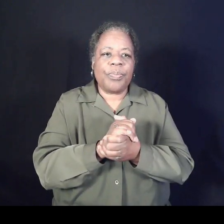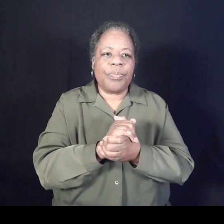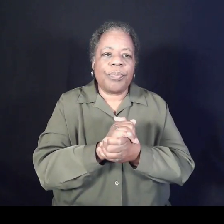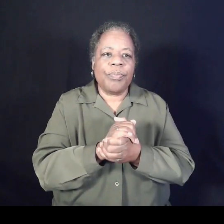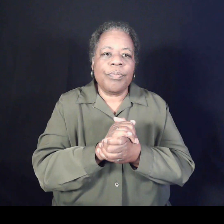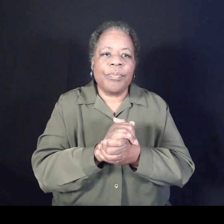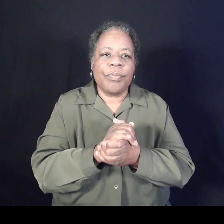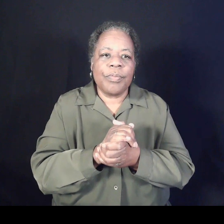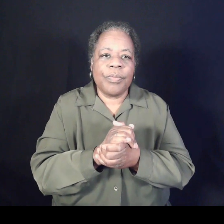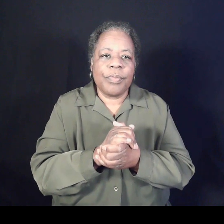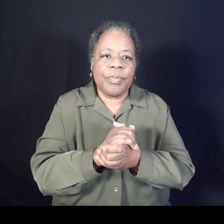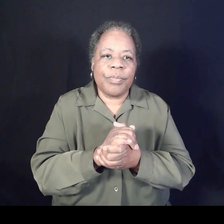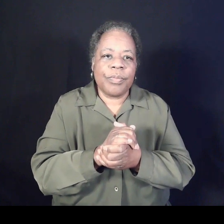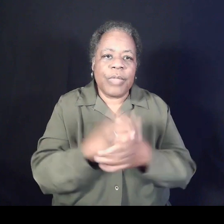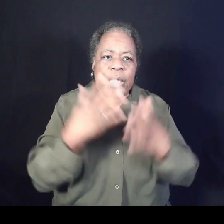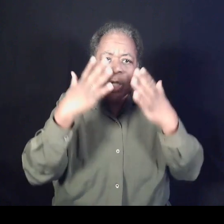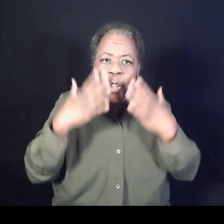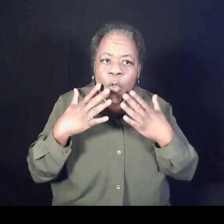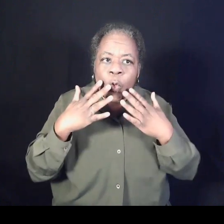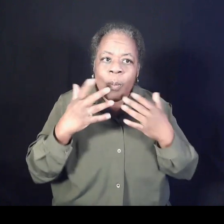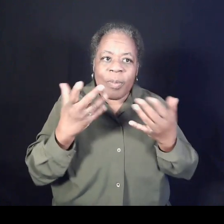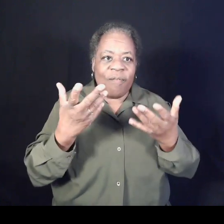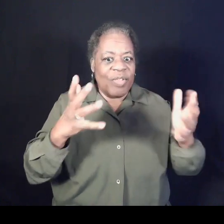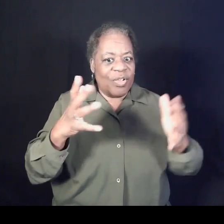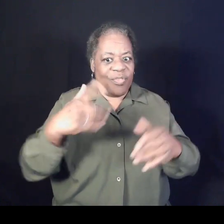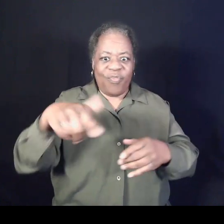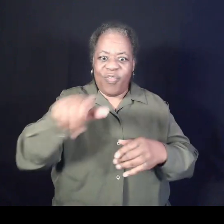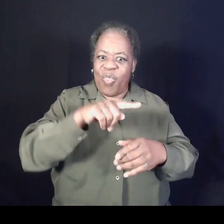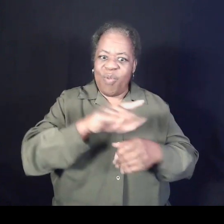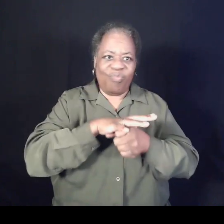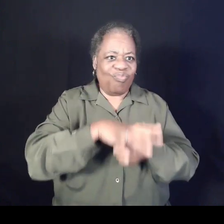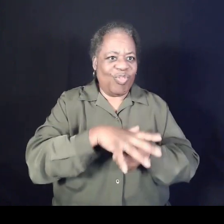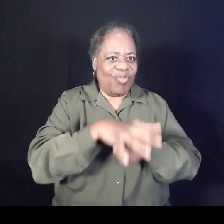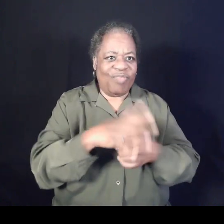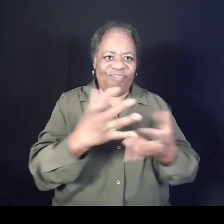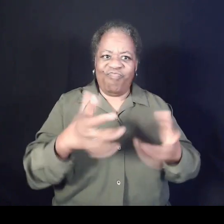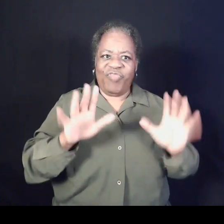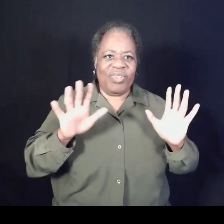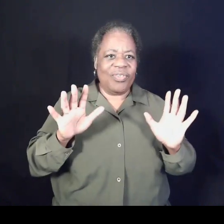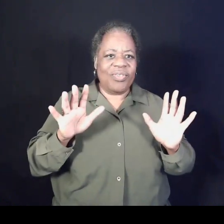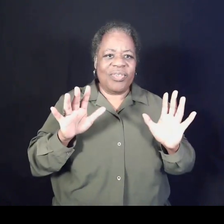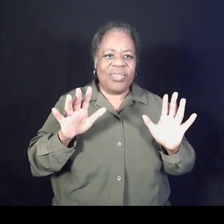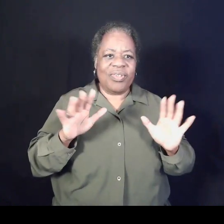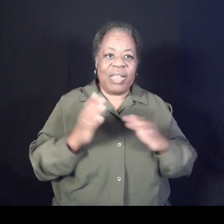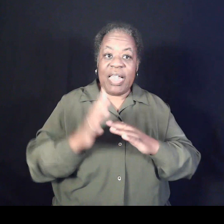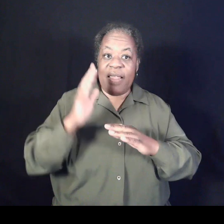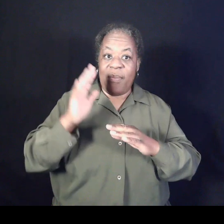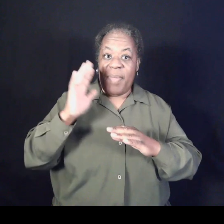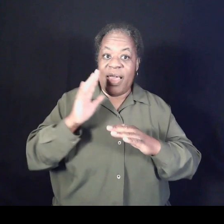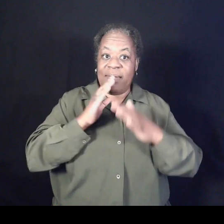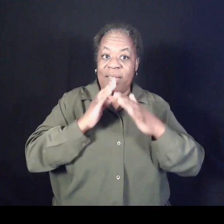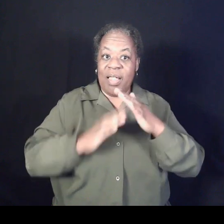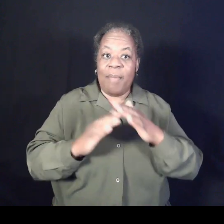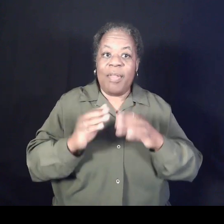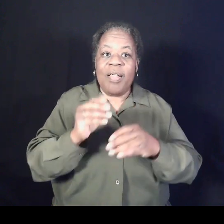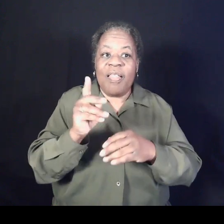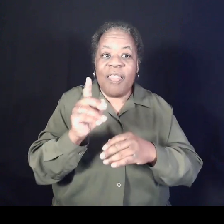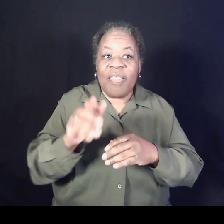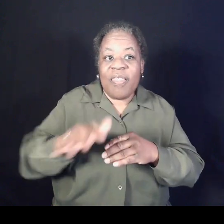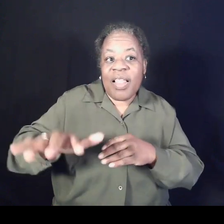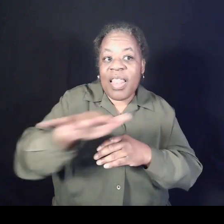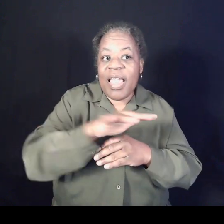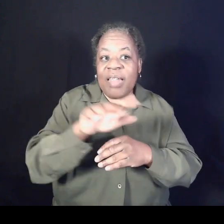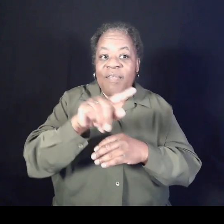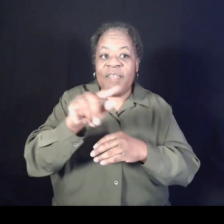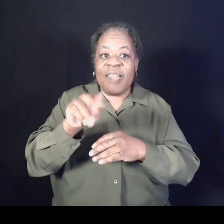Nevertheless, there will be no more gloom for those who are in distress. In the past, he humbled the land of Zebulun and the land of